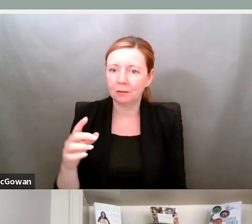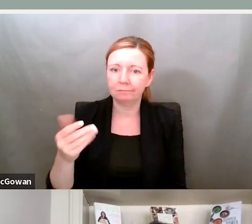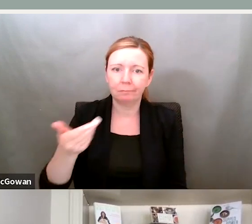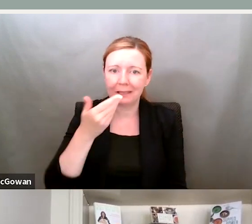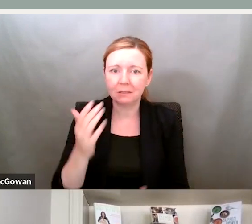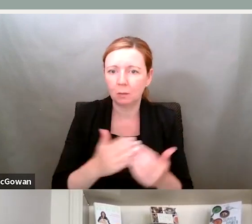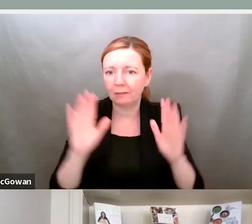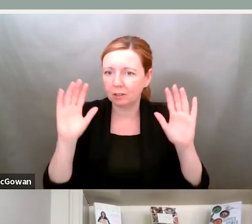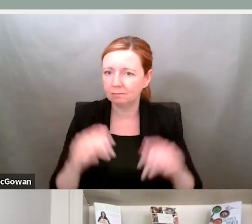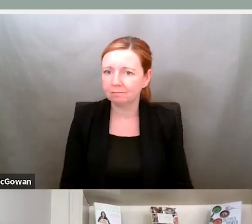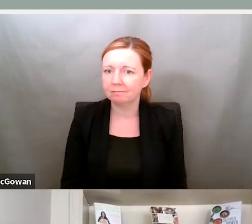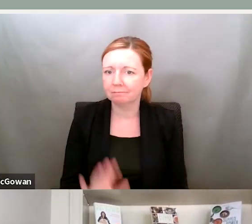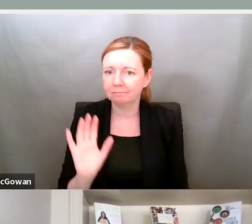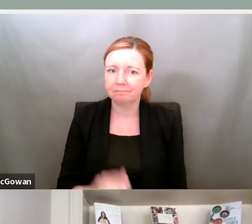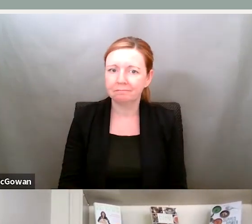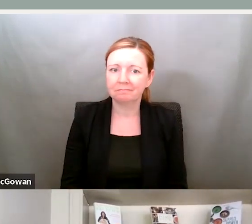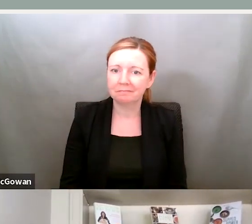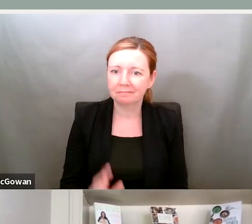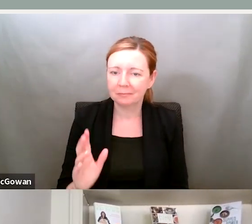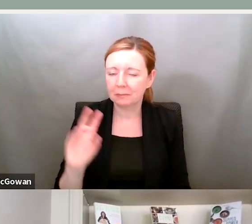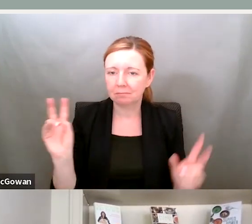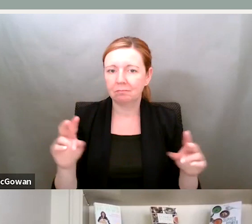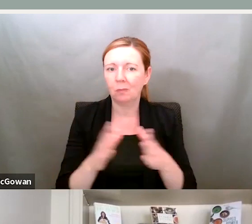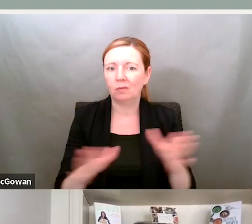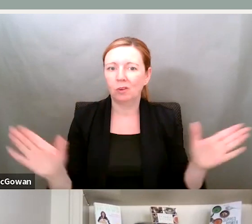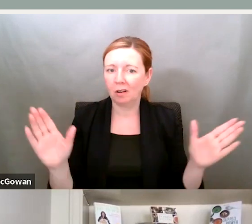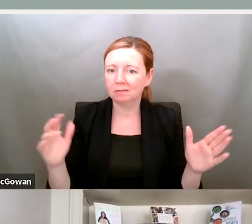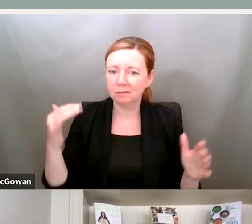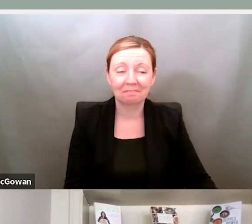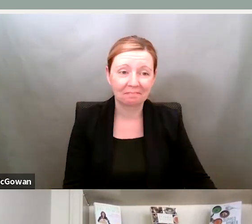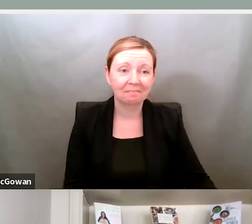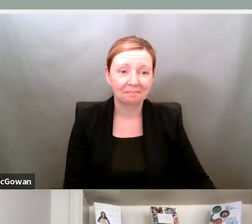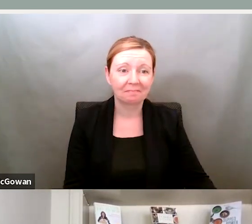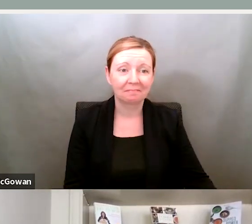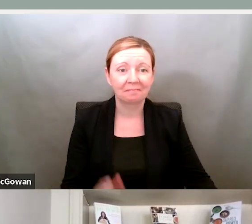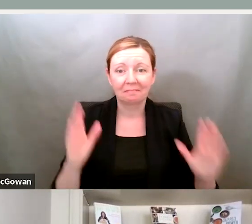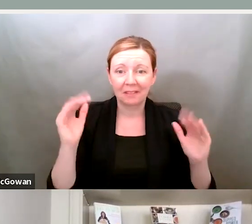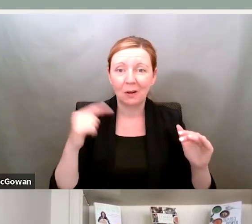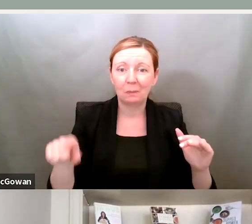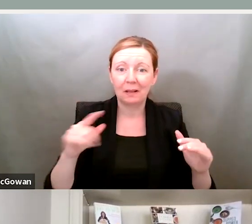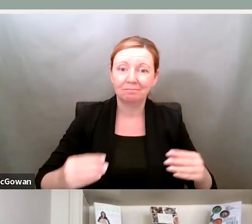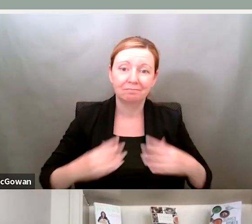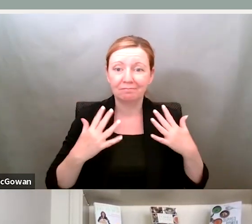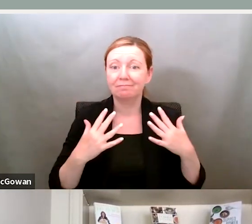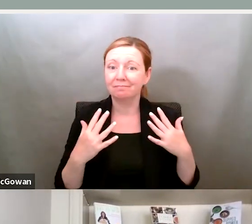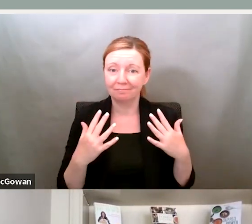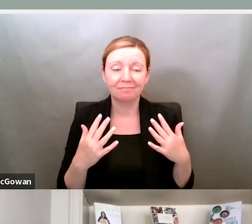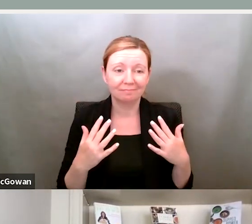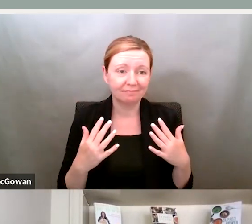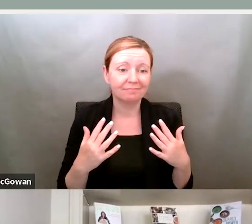whatever it is, we look at the overall over time. I hope that I inspired many of